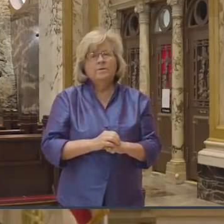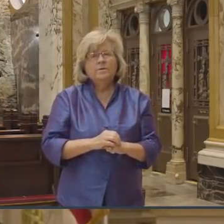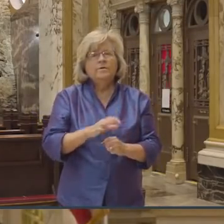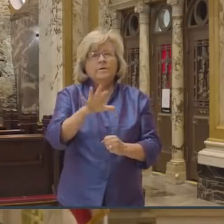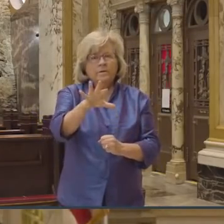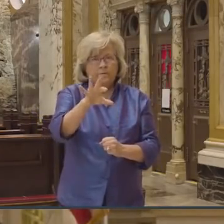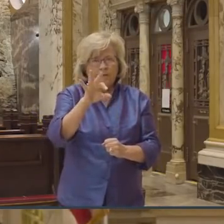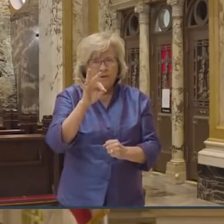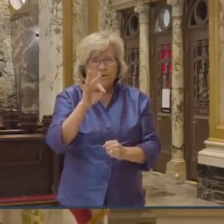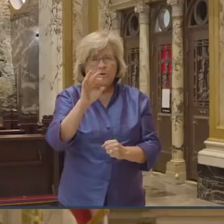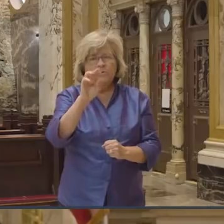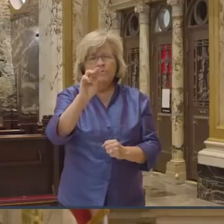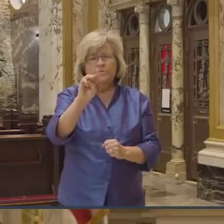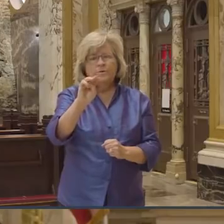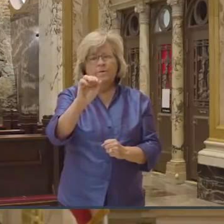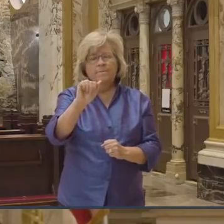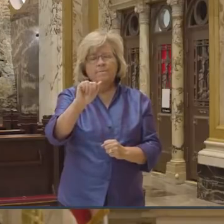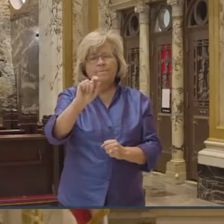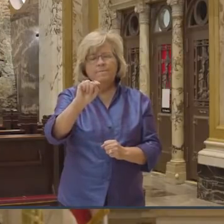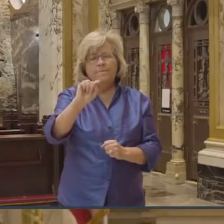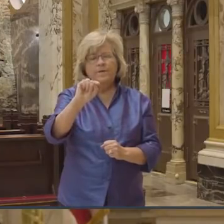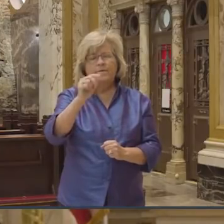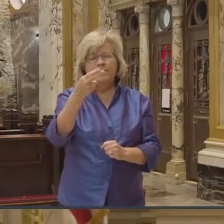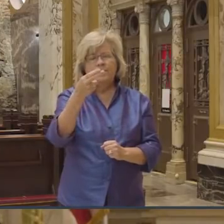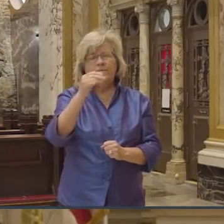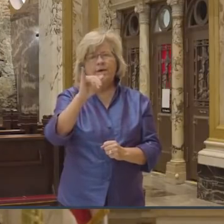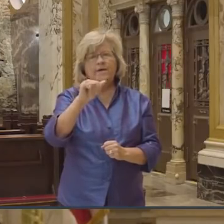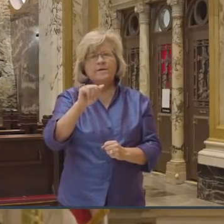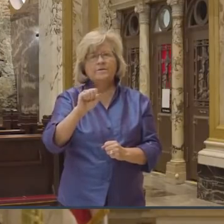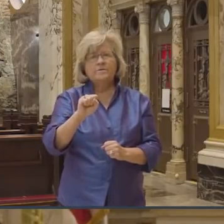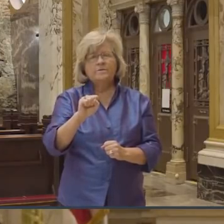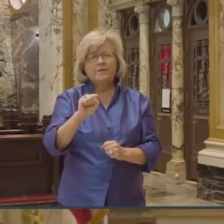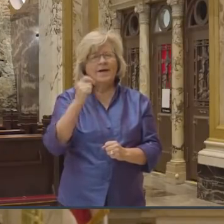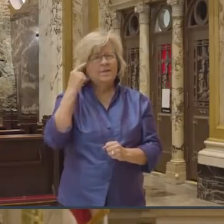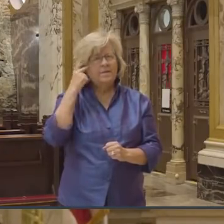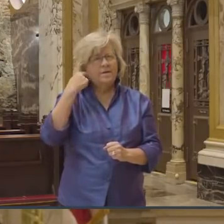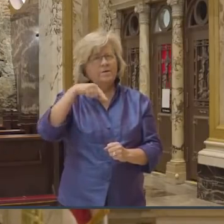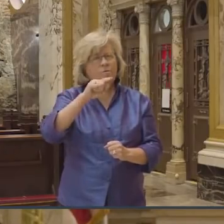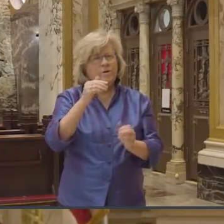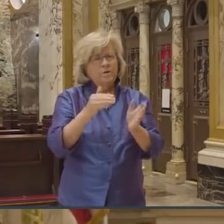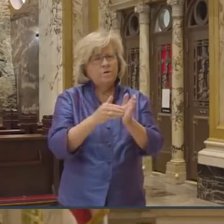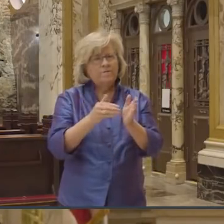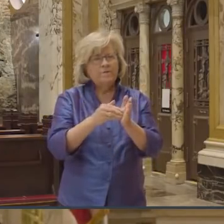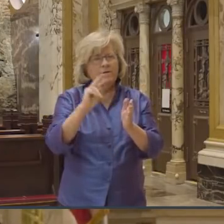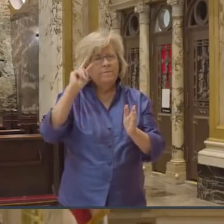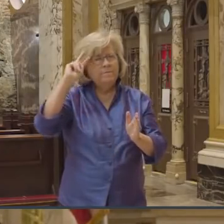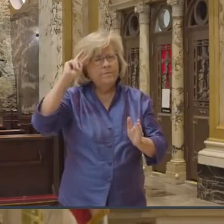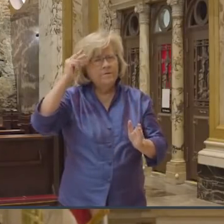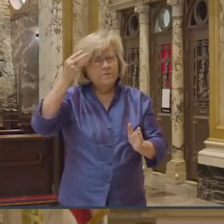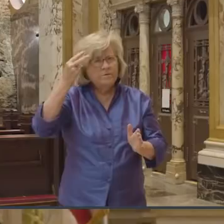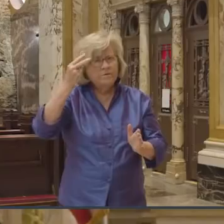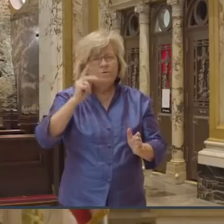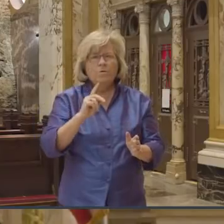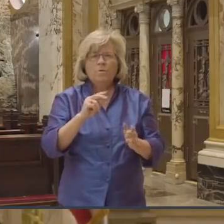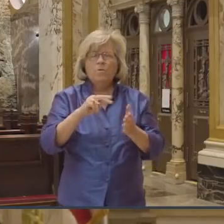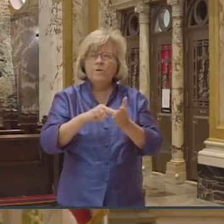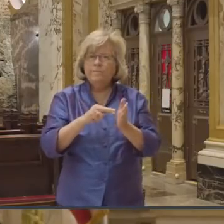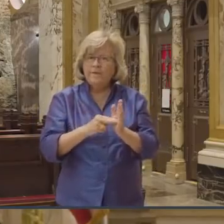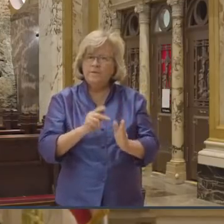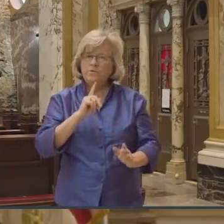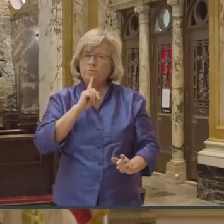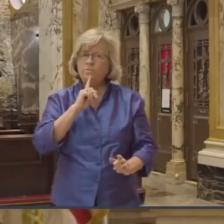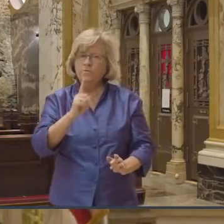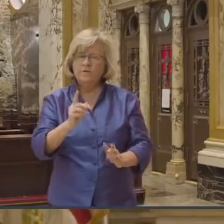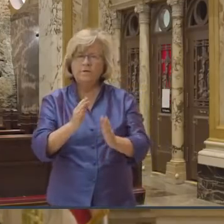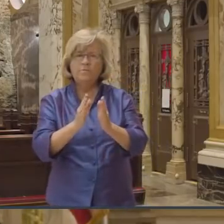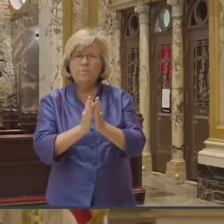chose Matthias. I think we often misunderstand what it means to truly pray.